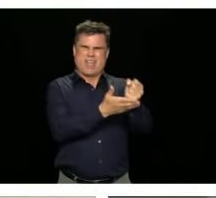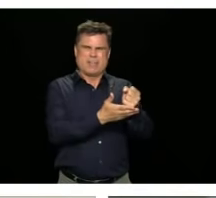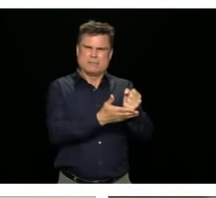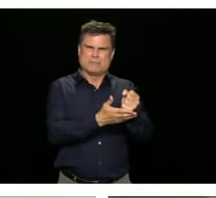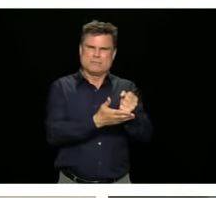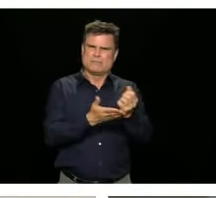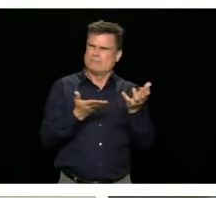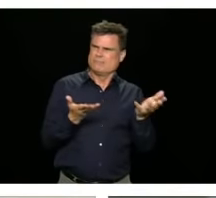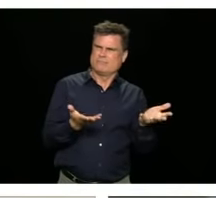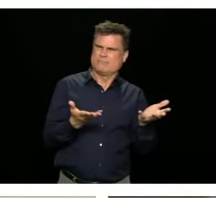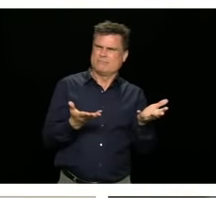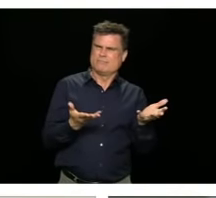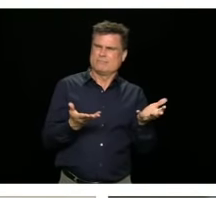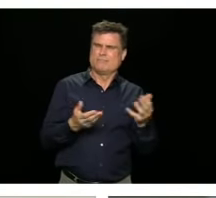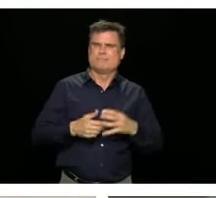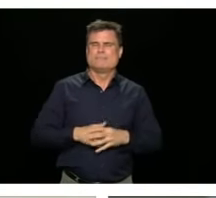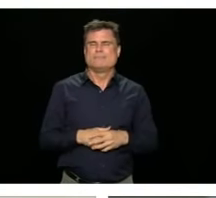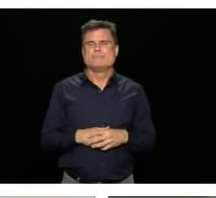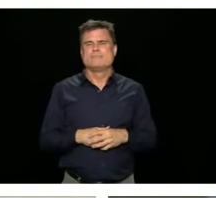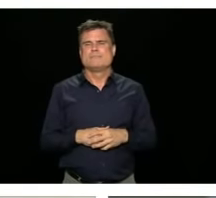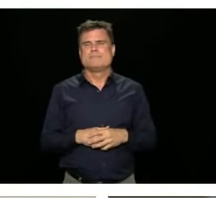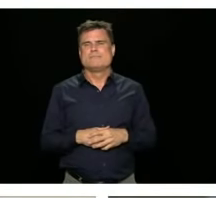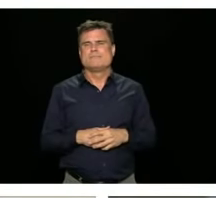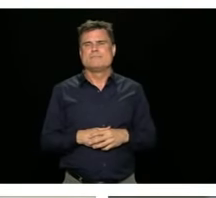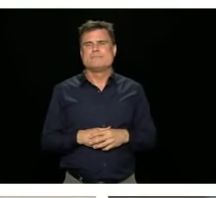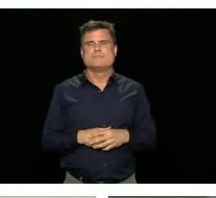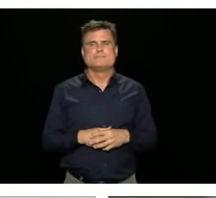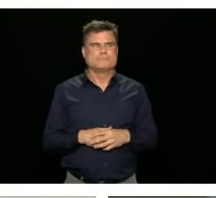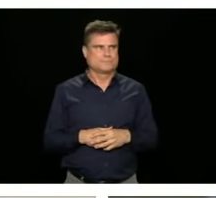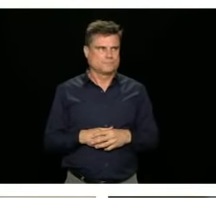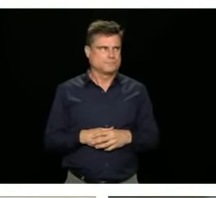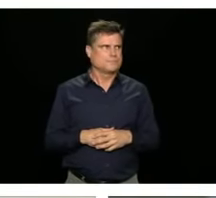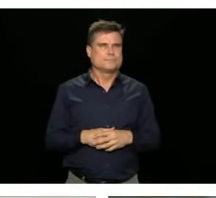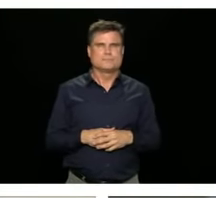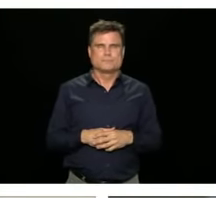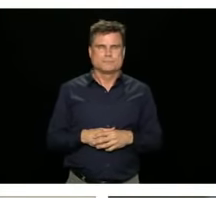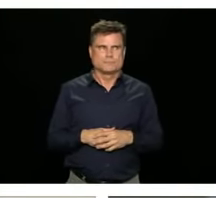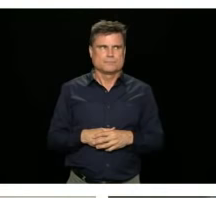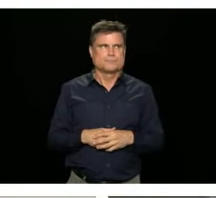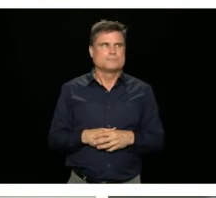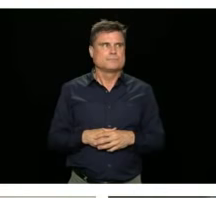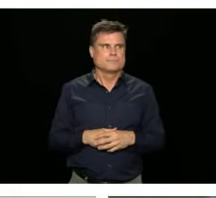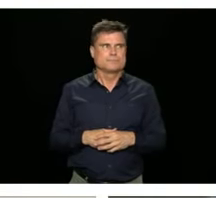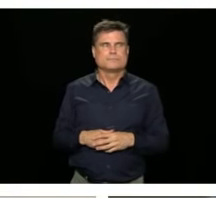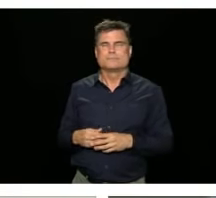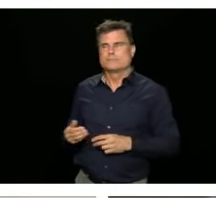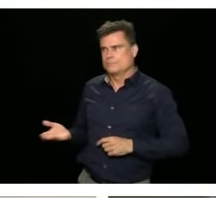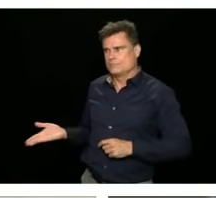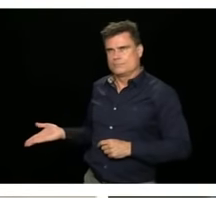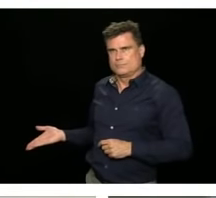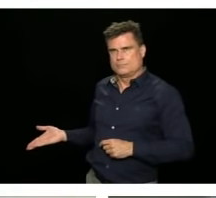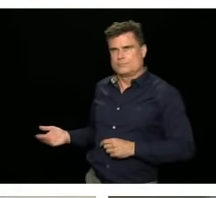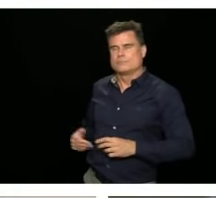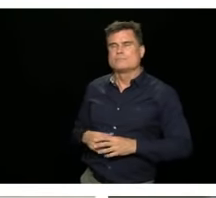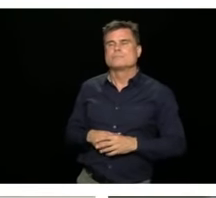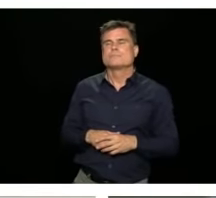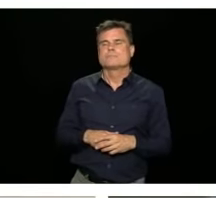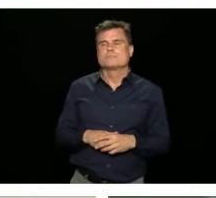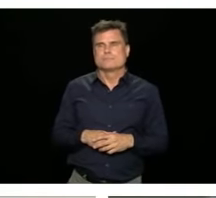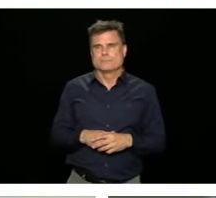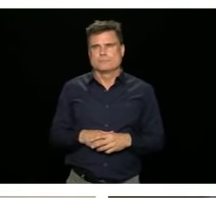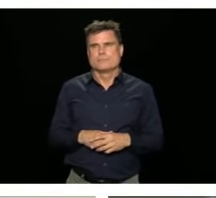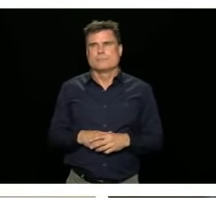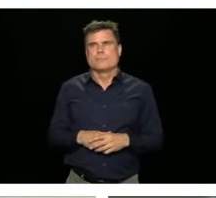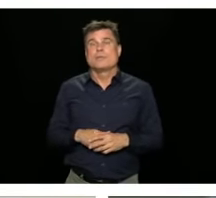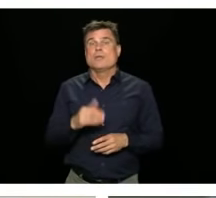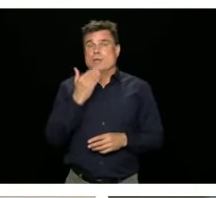remark, Patricia. Next, we have P.S. Kalan. Yeah, thank you. And I don't want to repeat what my colleagues